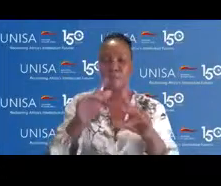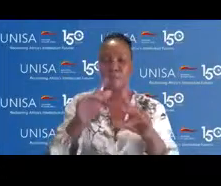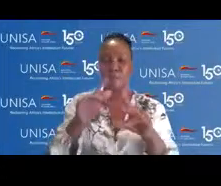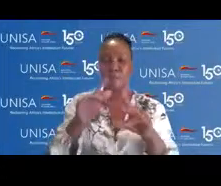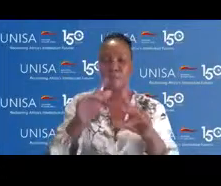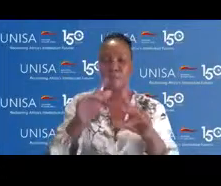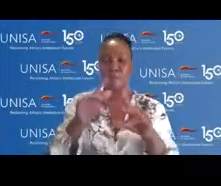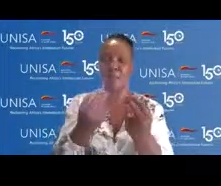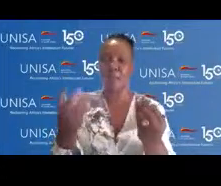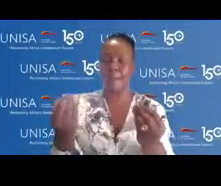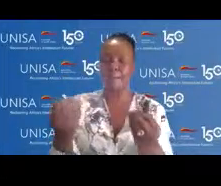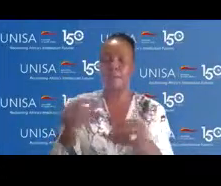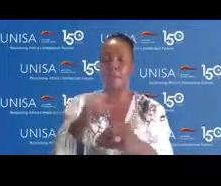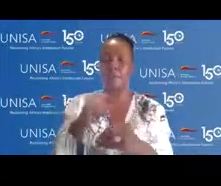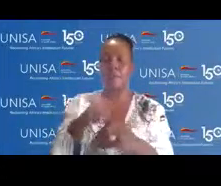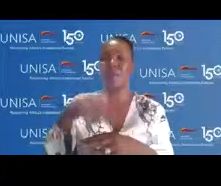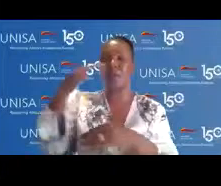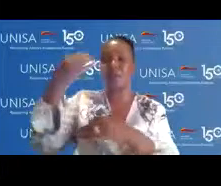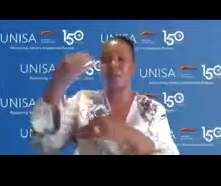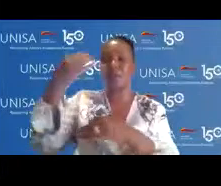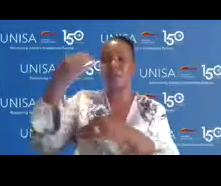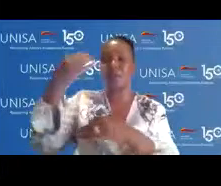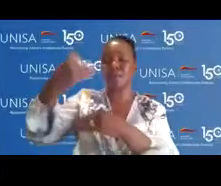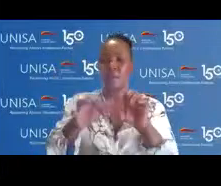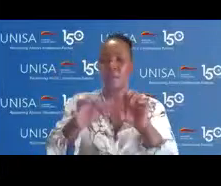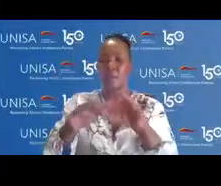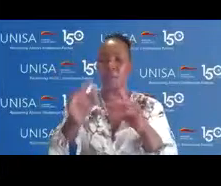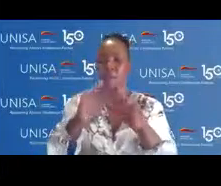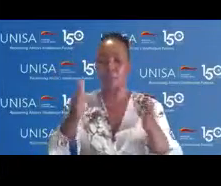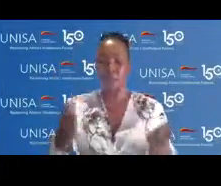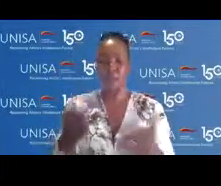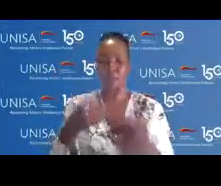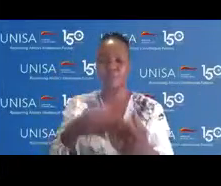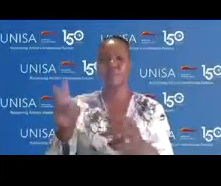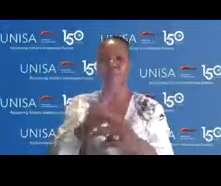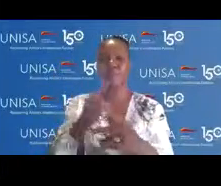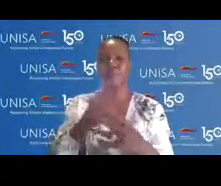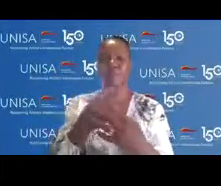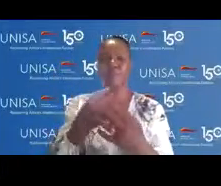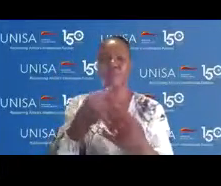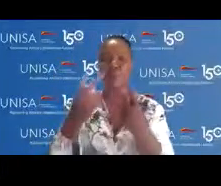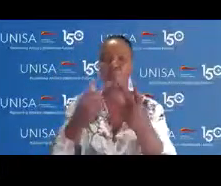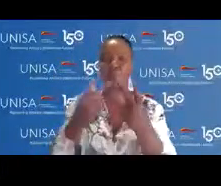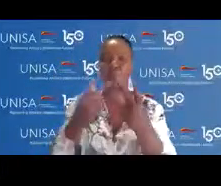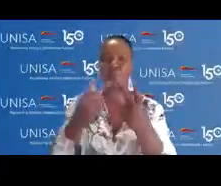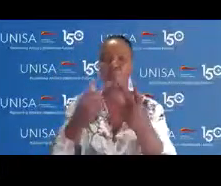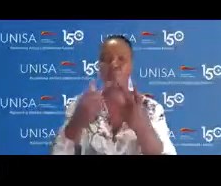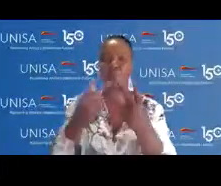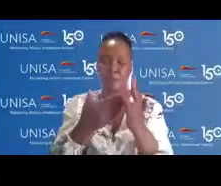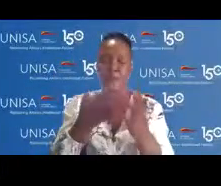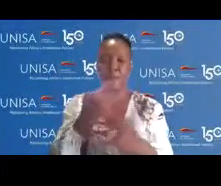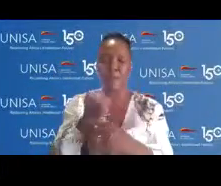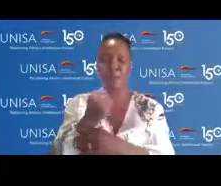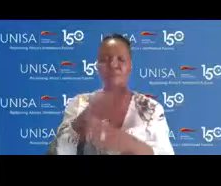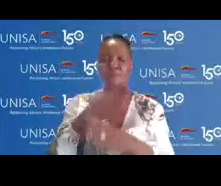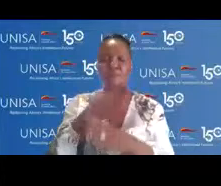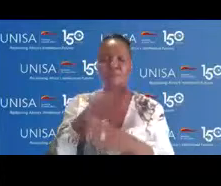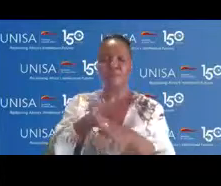external keyboard. So something worth considering if you're working a lot with numbers, please make sure that your laptop